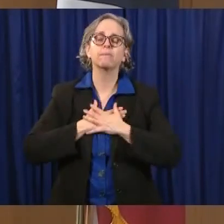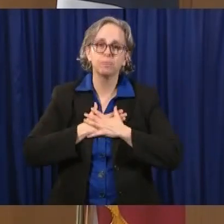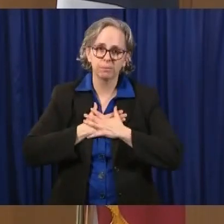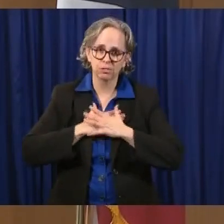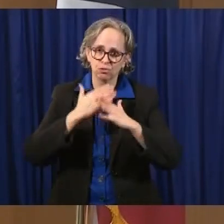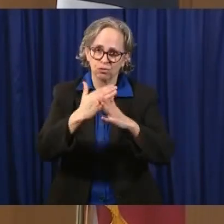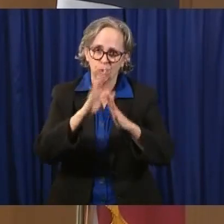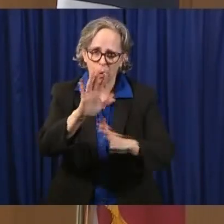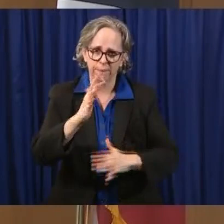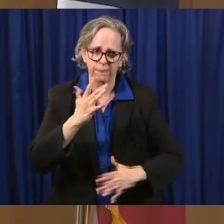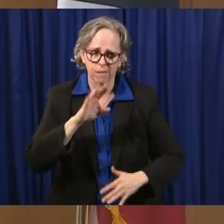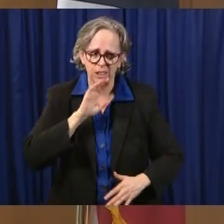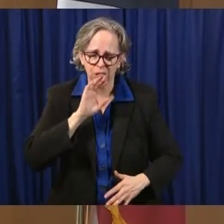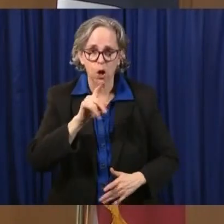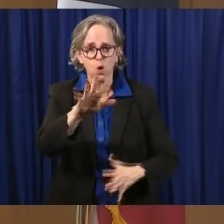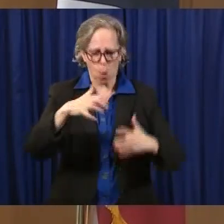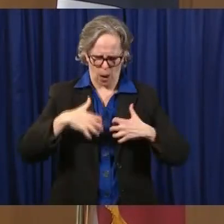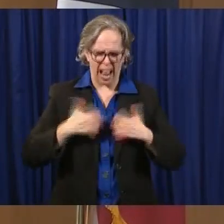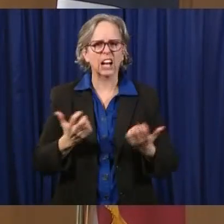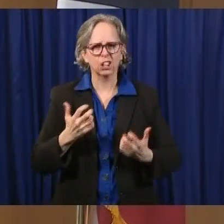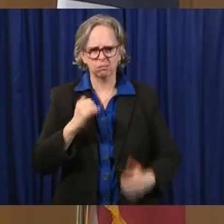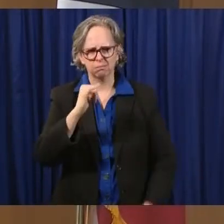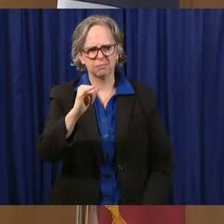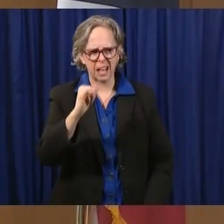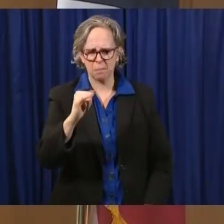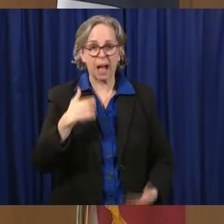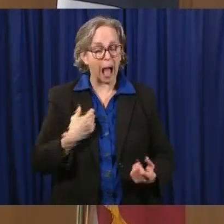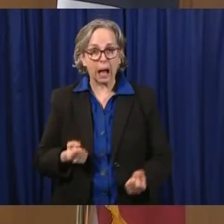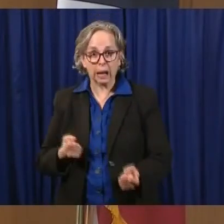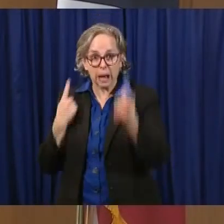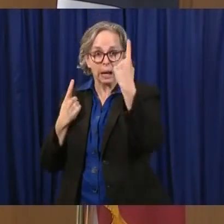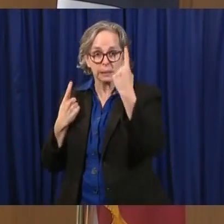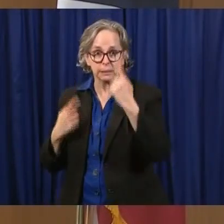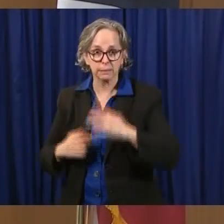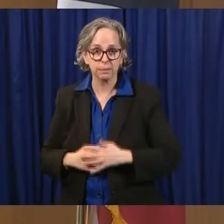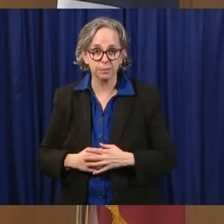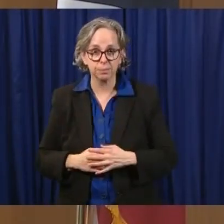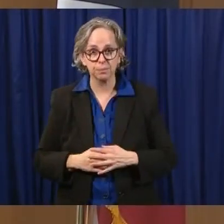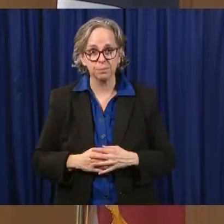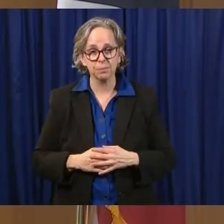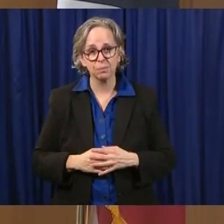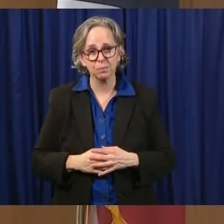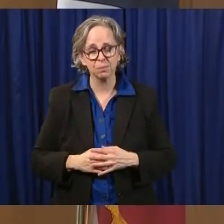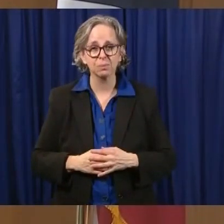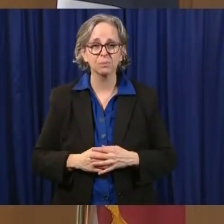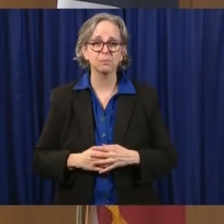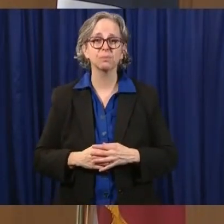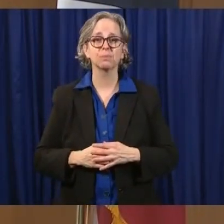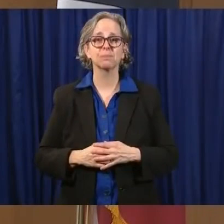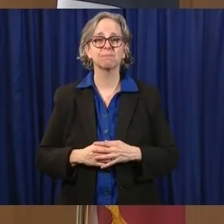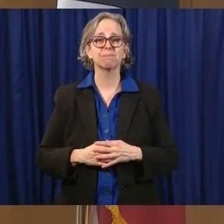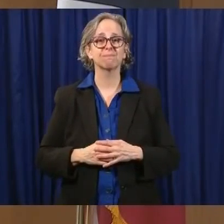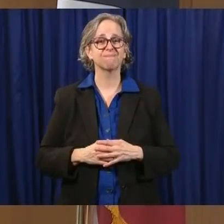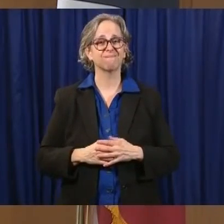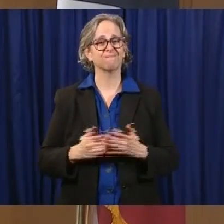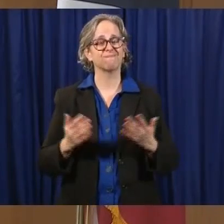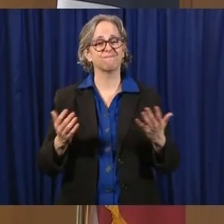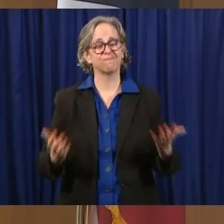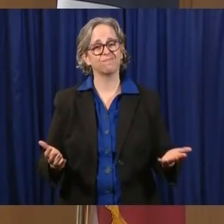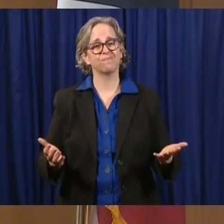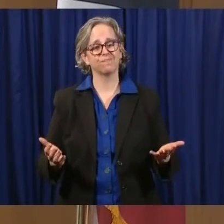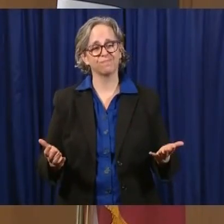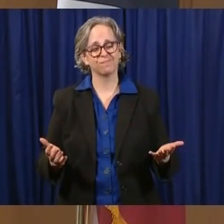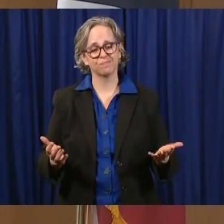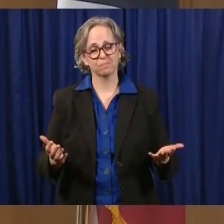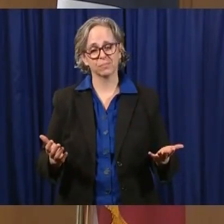anger. I get it. But it's not going to do businesses any good. It's not going to do